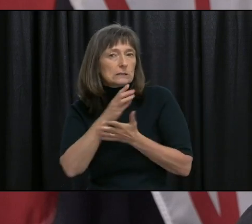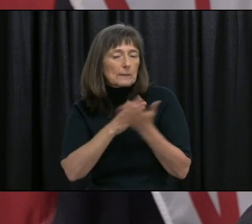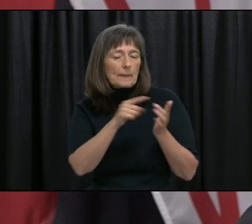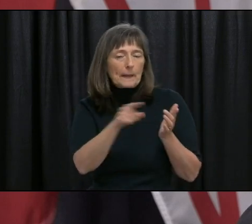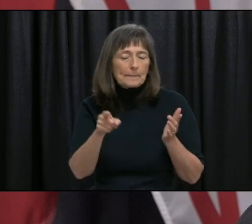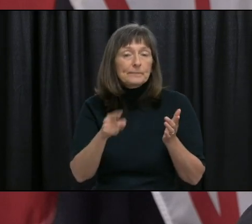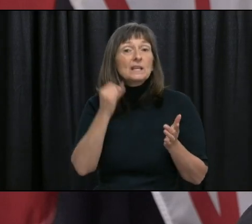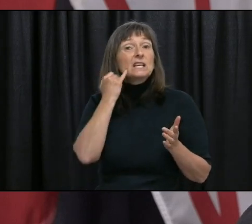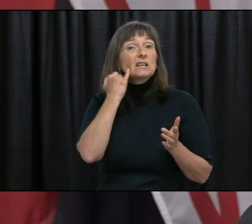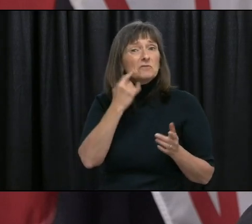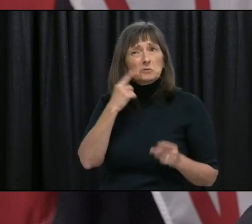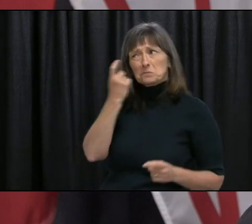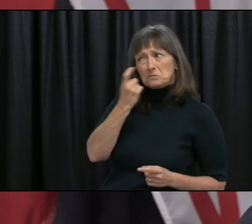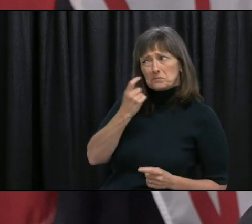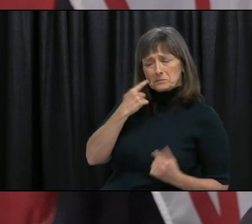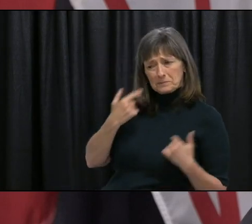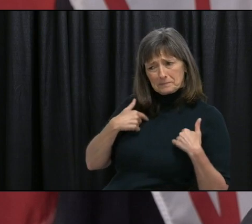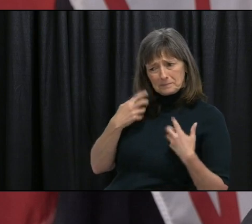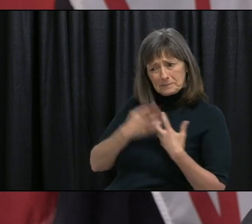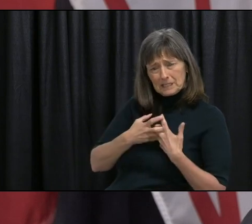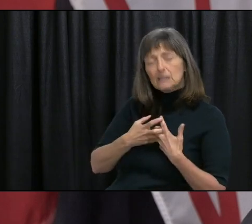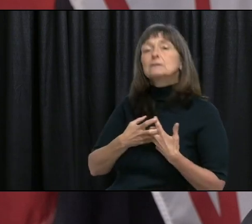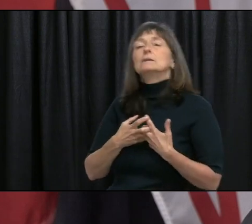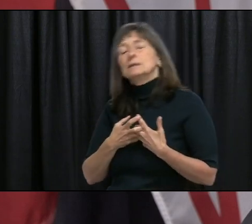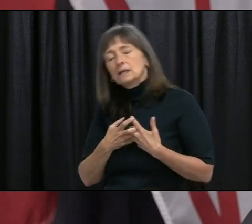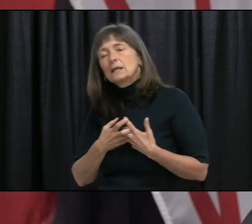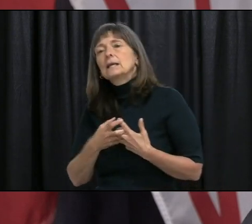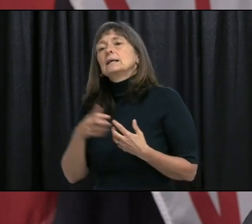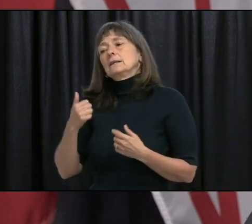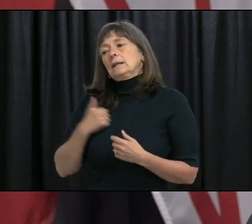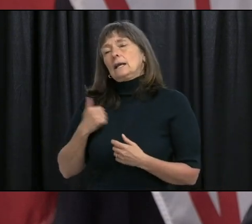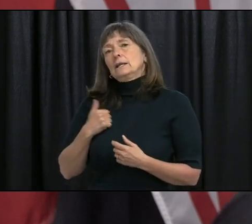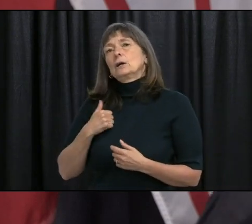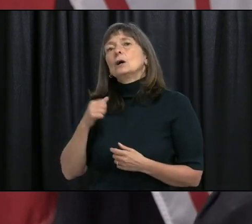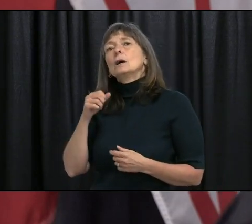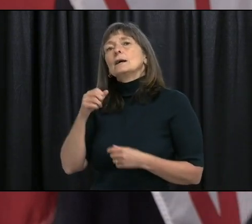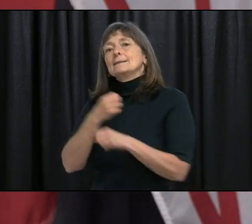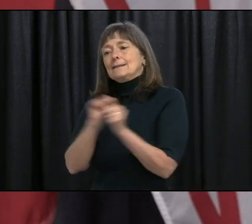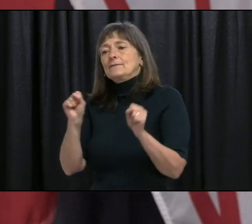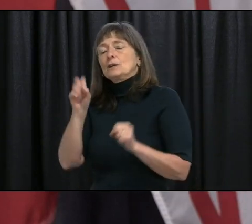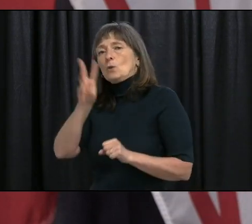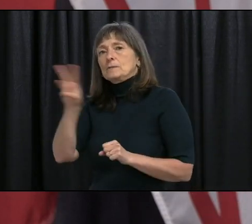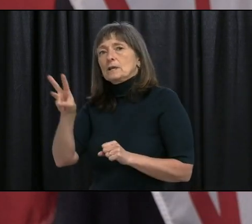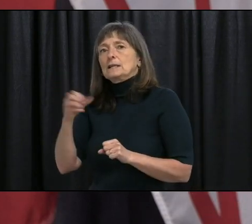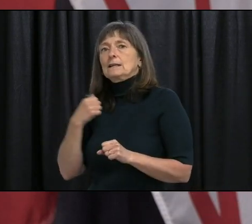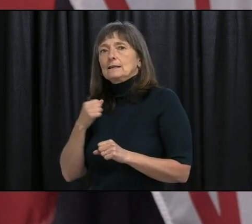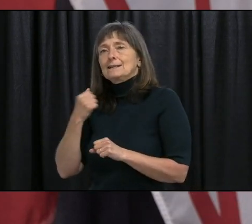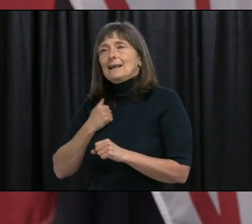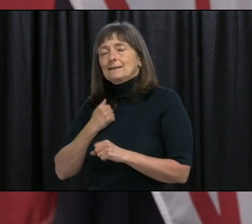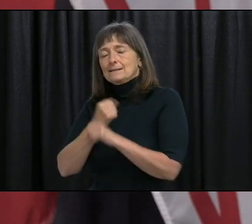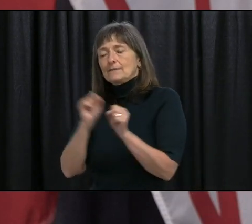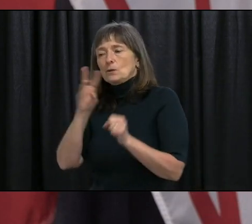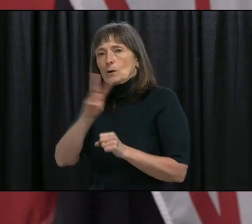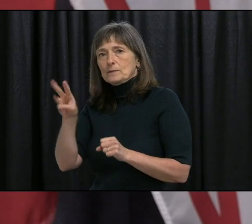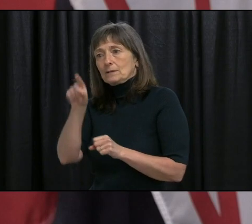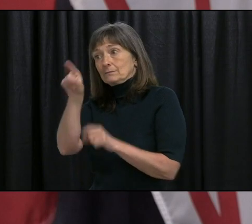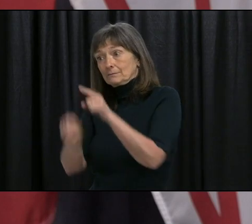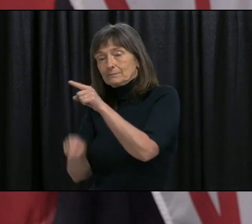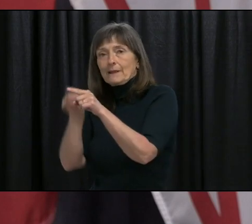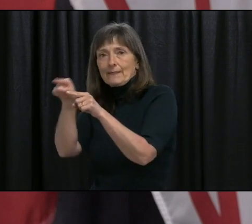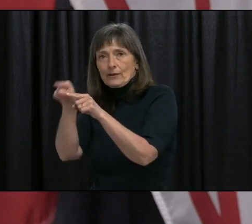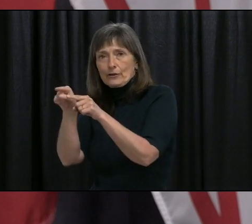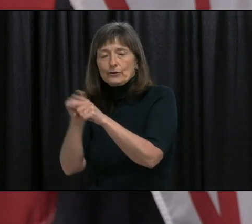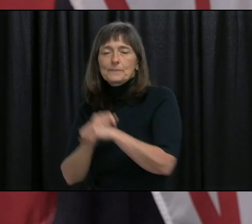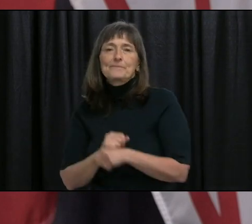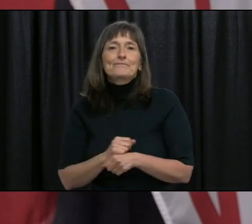Public Safety Canada website for more information. The Essential Worker Program, Support Program is about recognizing what was